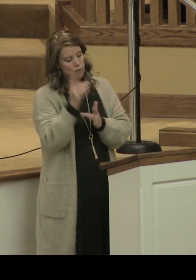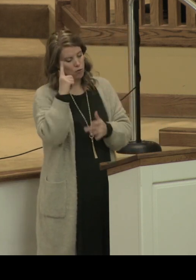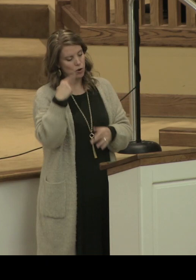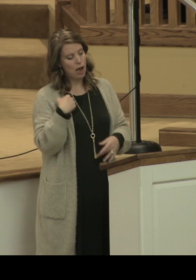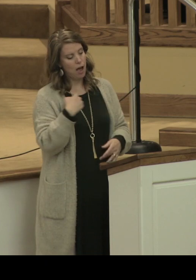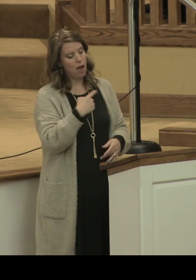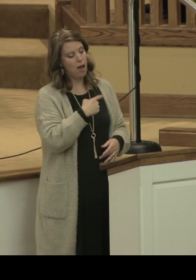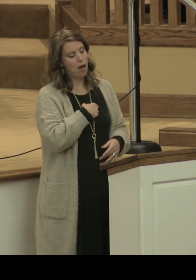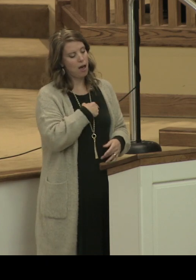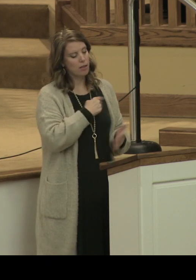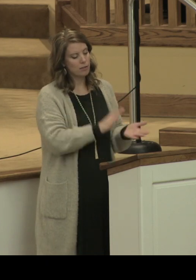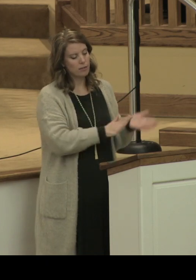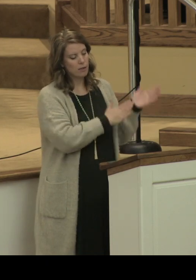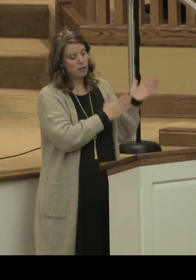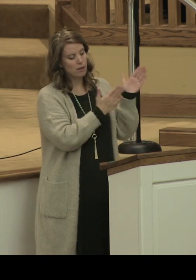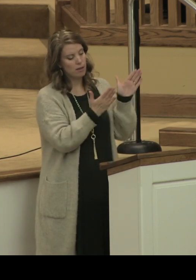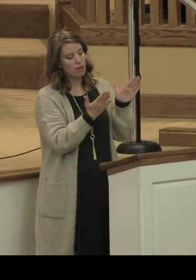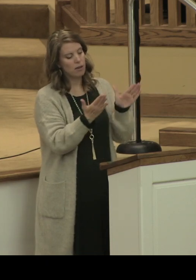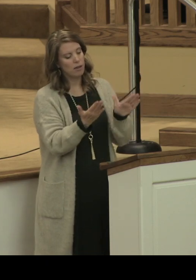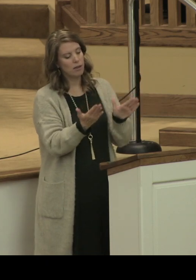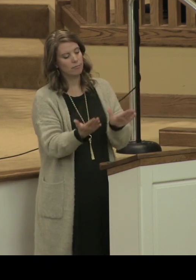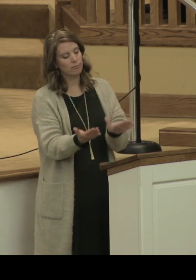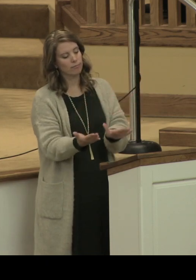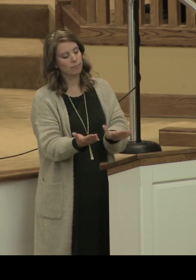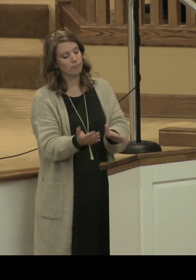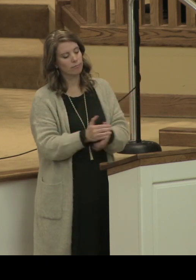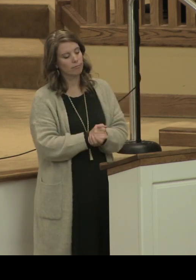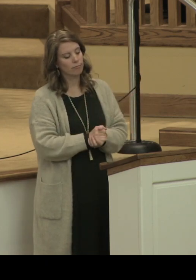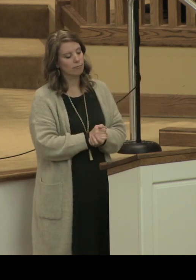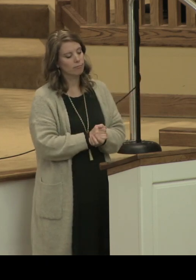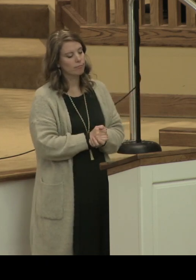sake you died.